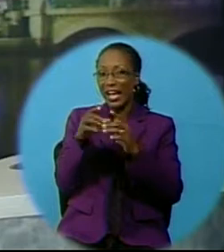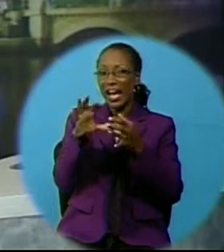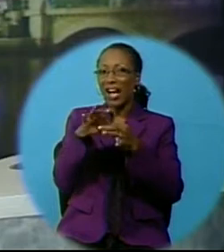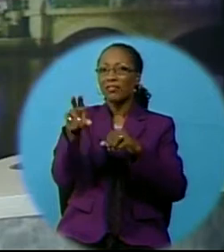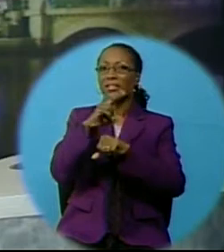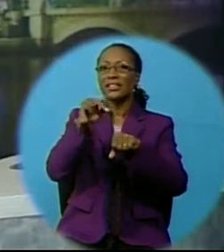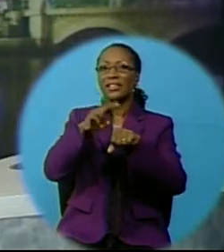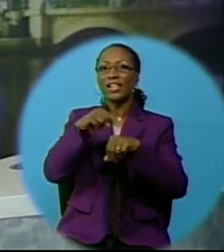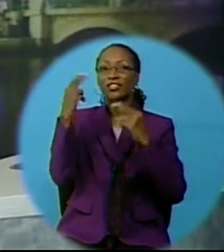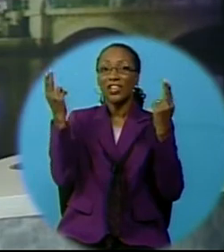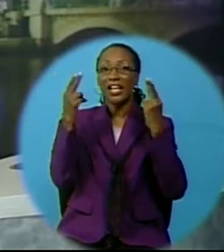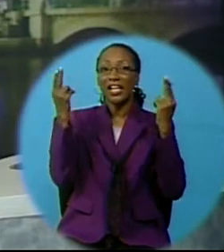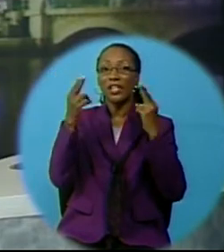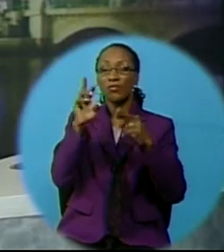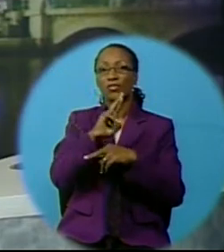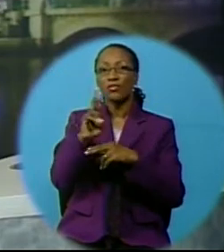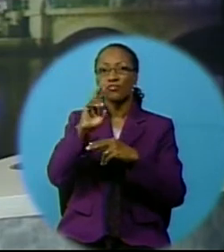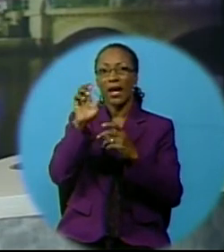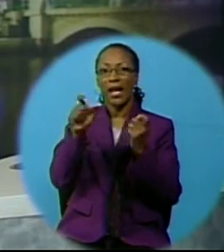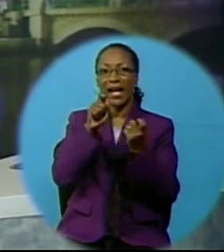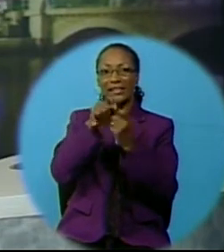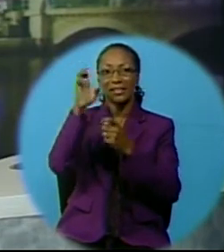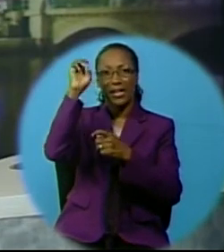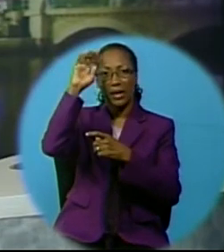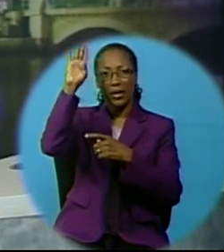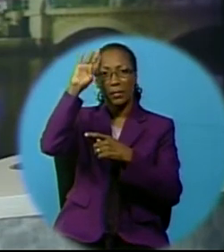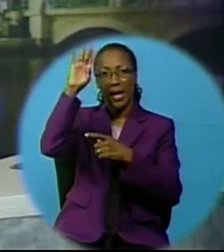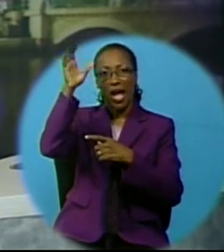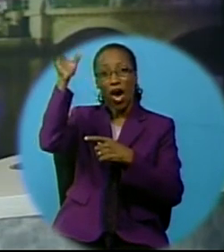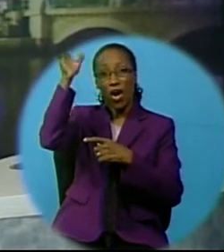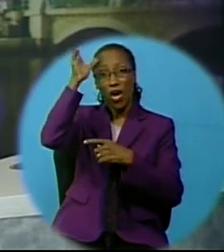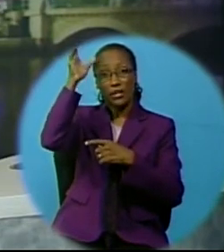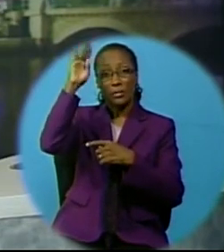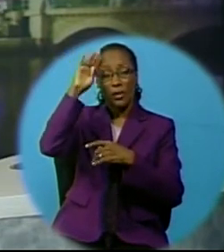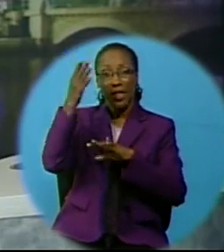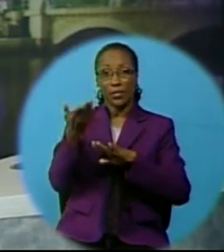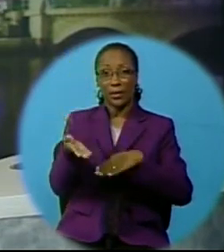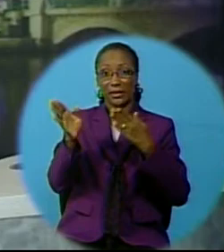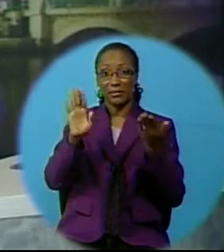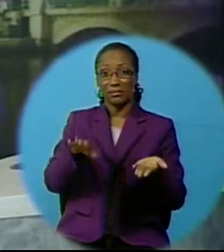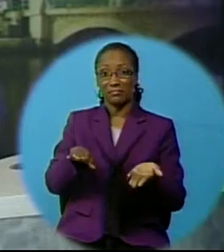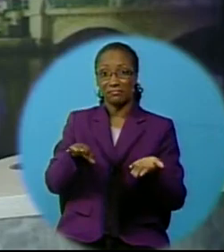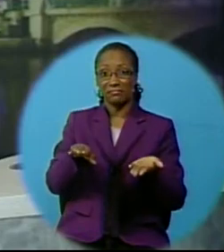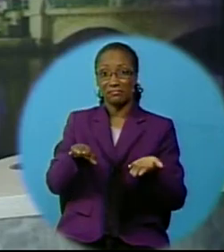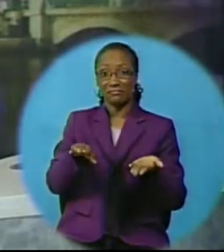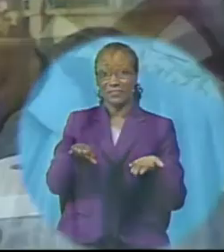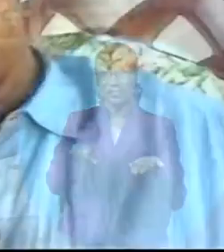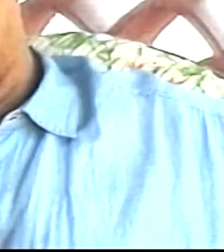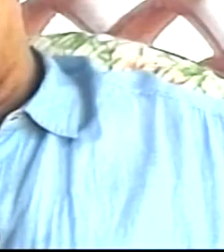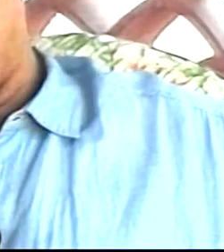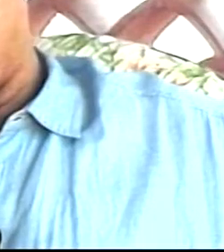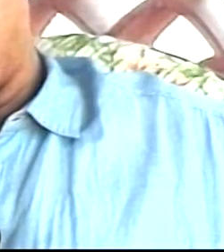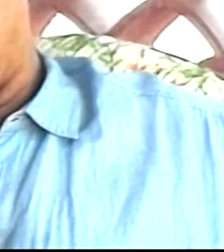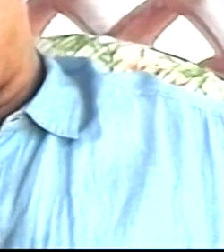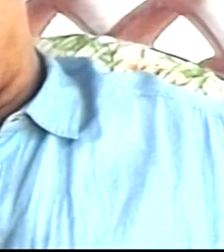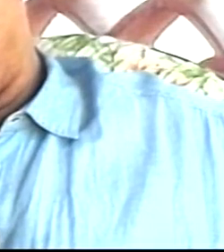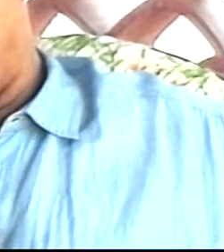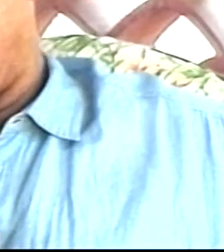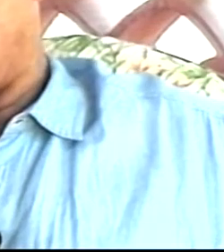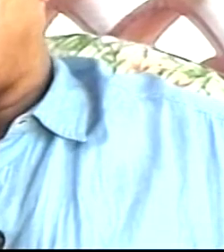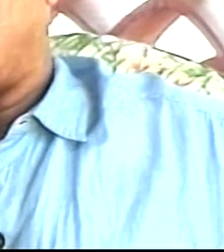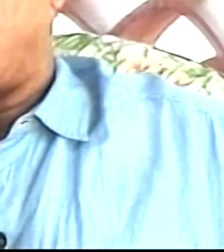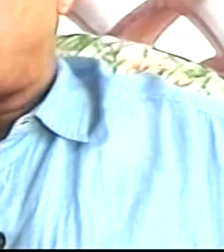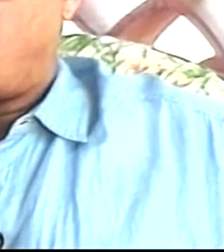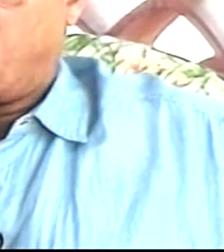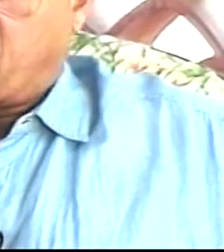national hero, the Right Excellent Arrow Barrow, Carlton Brathwaite, is dead. The engineer reportedly died this morning. He would be remembered